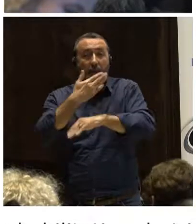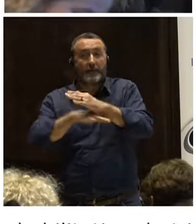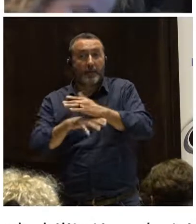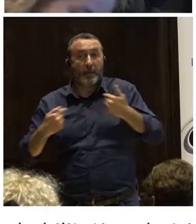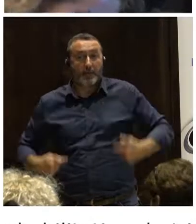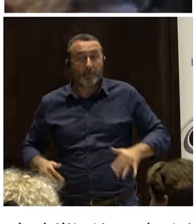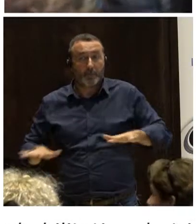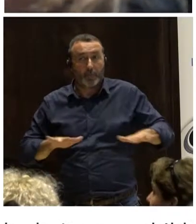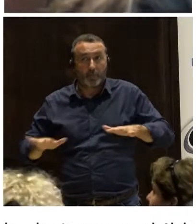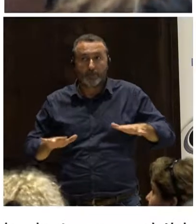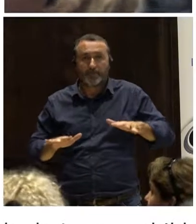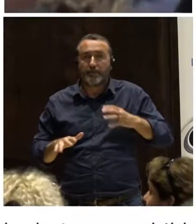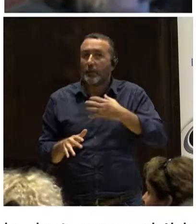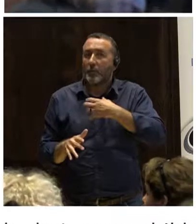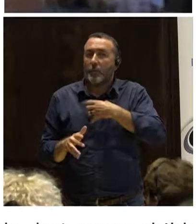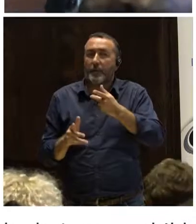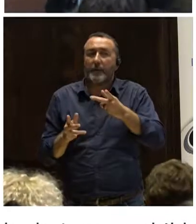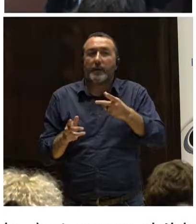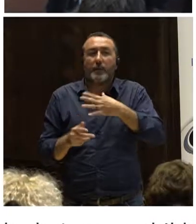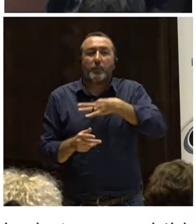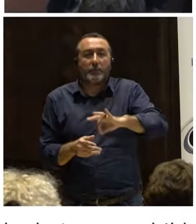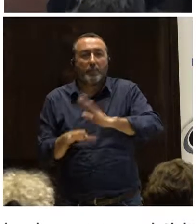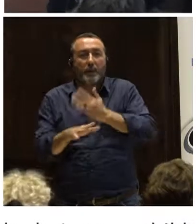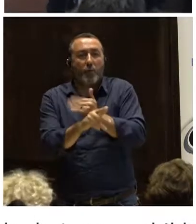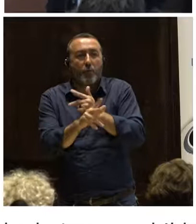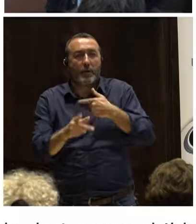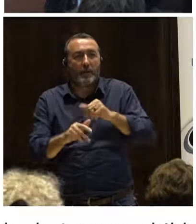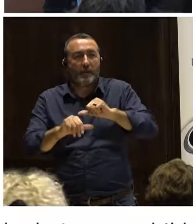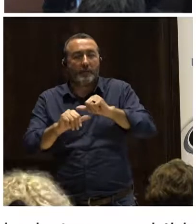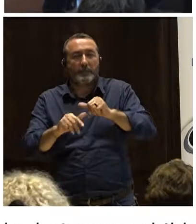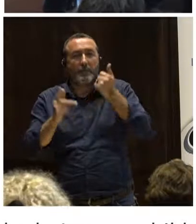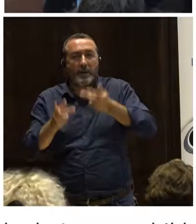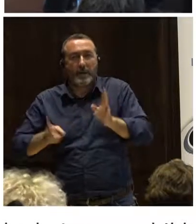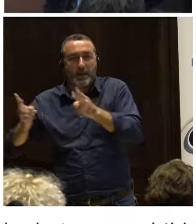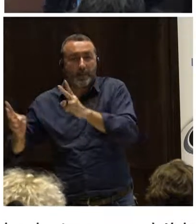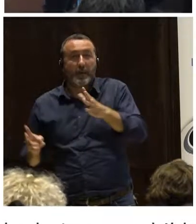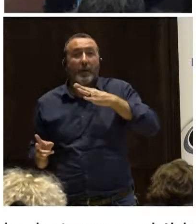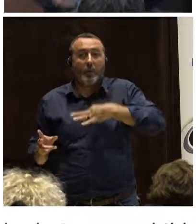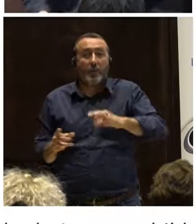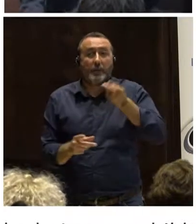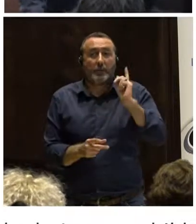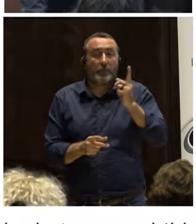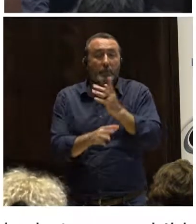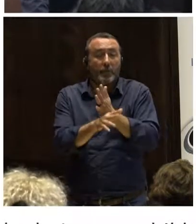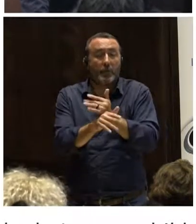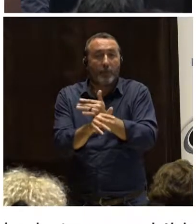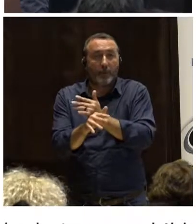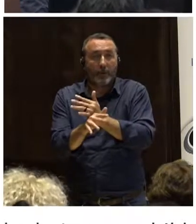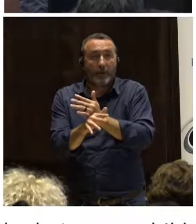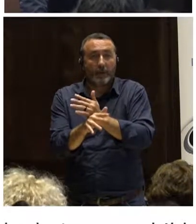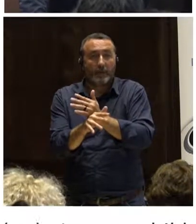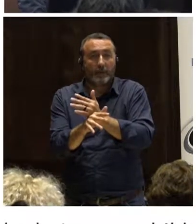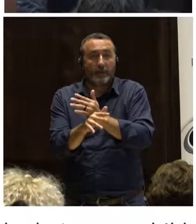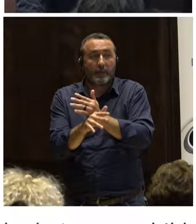freely. Only they can play mediated by another person.